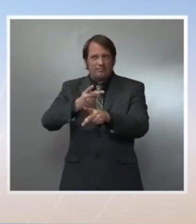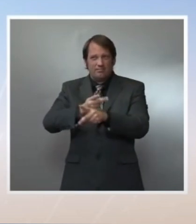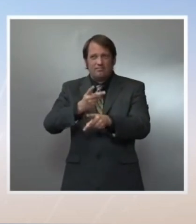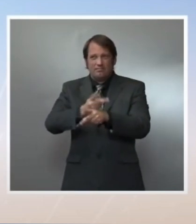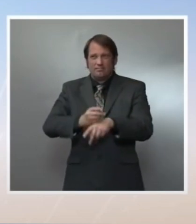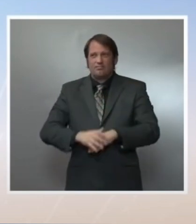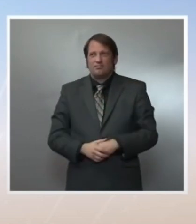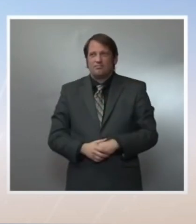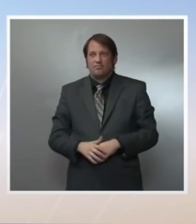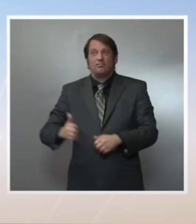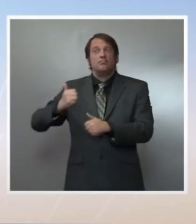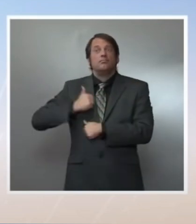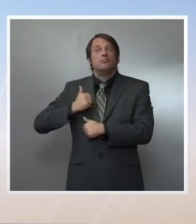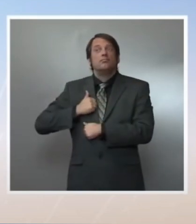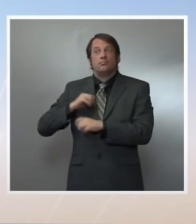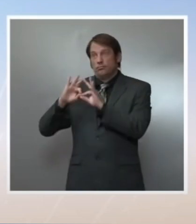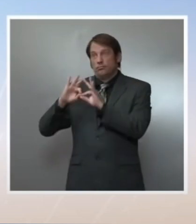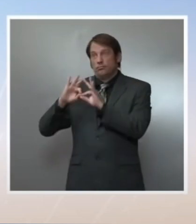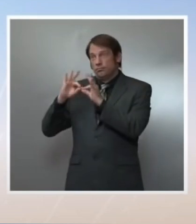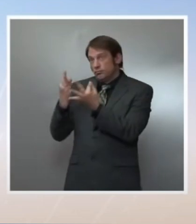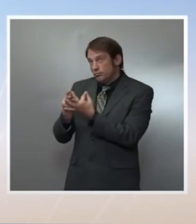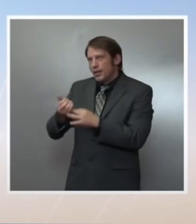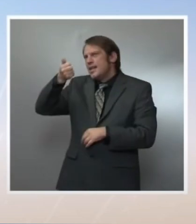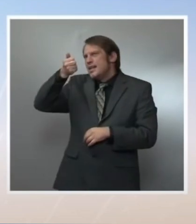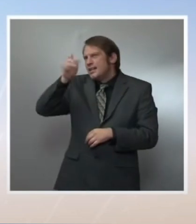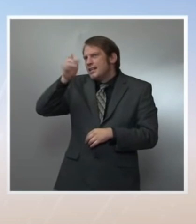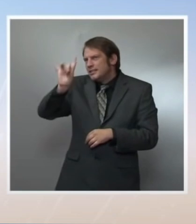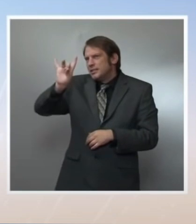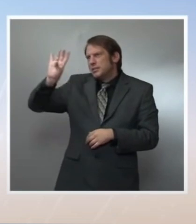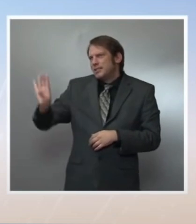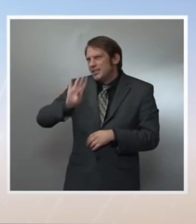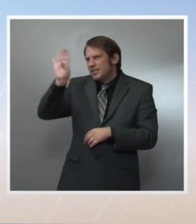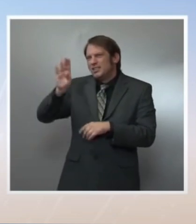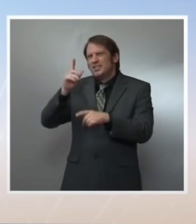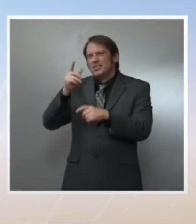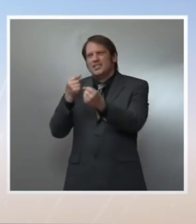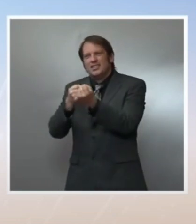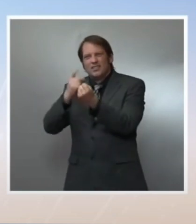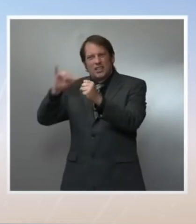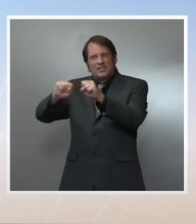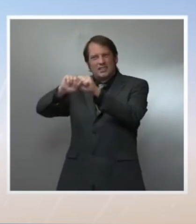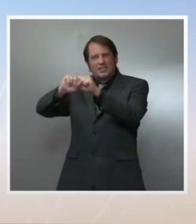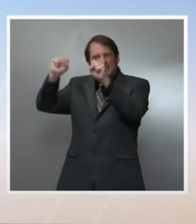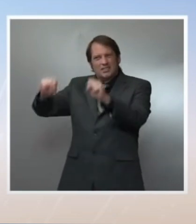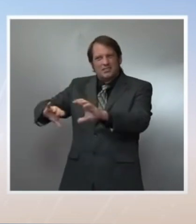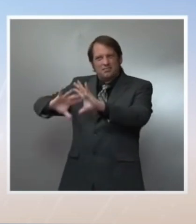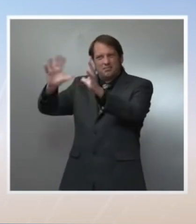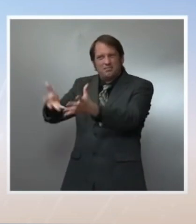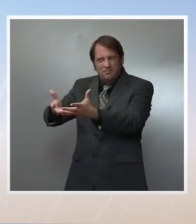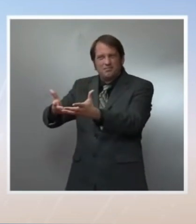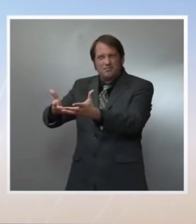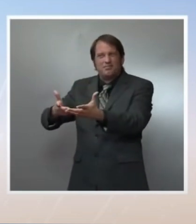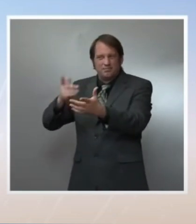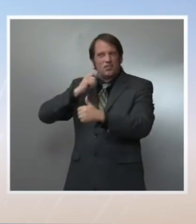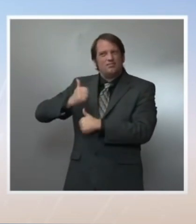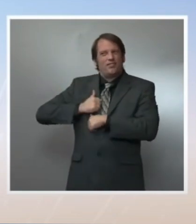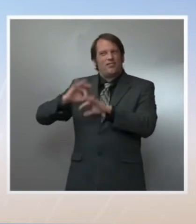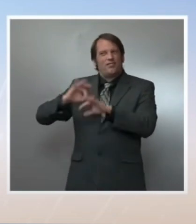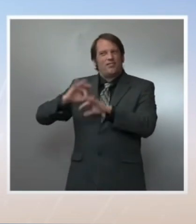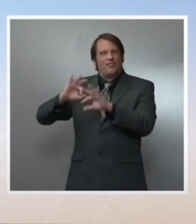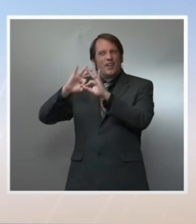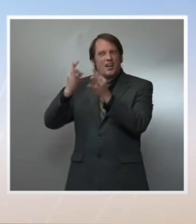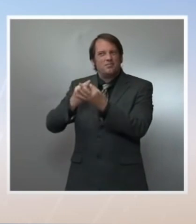billion to modernize VA health facilities, quality job creation for veterans and their spouses. It outlines steps the federal government can take,